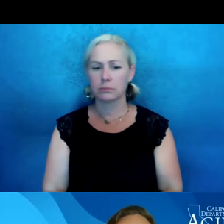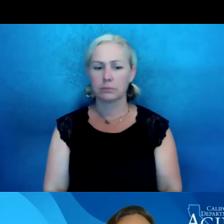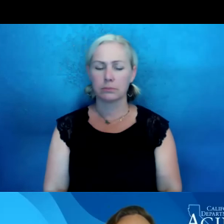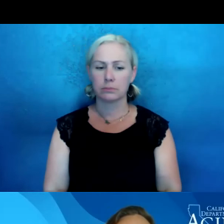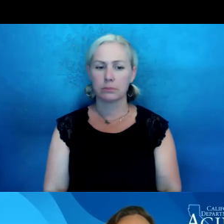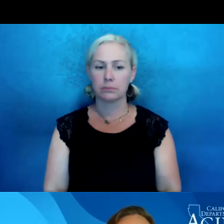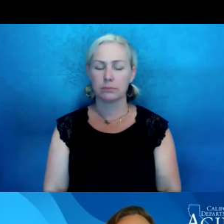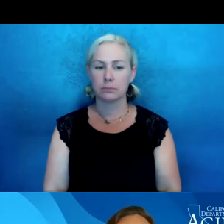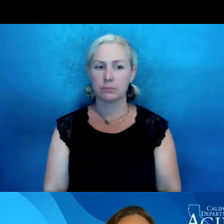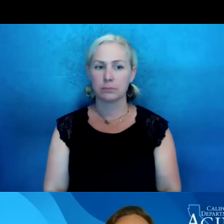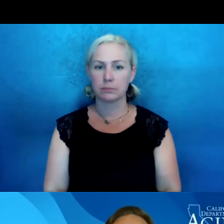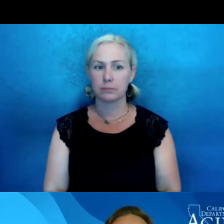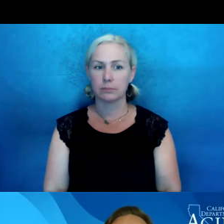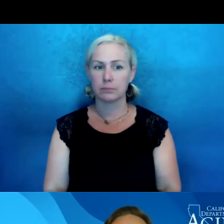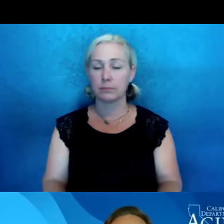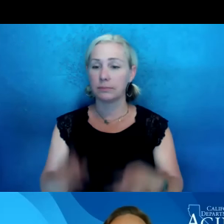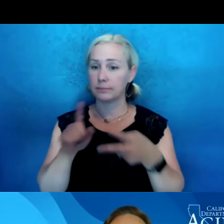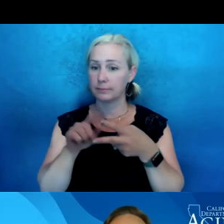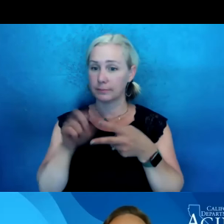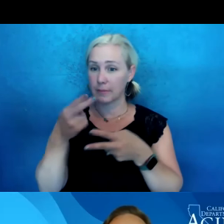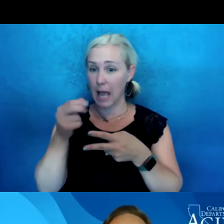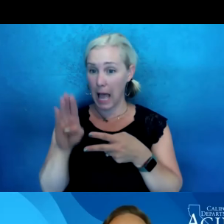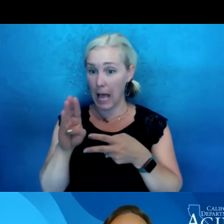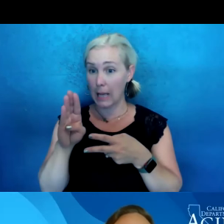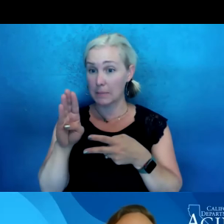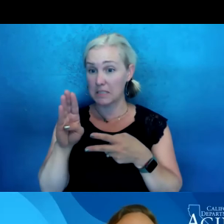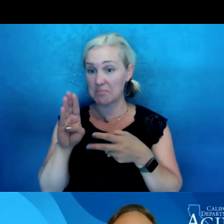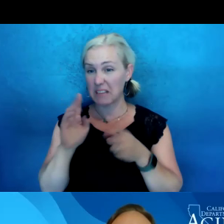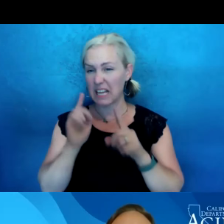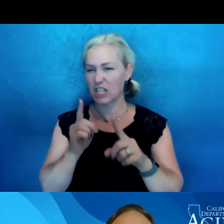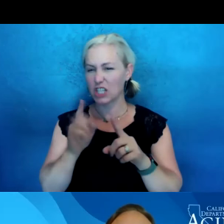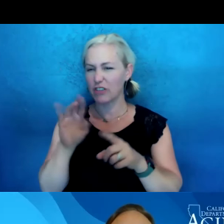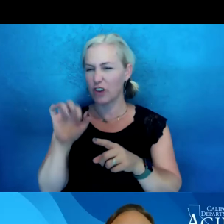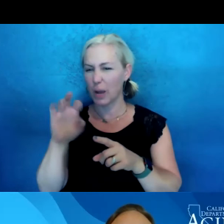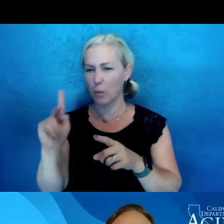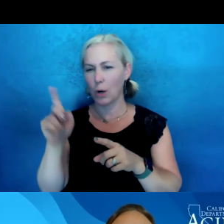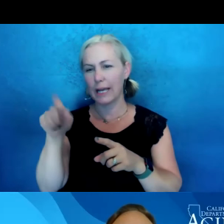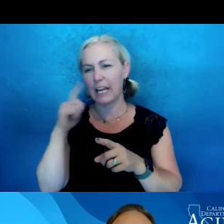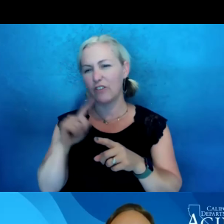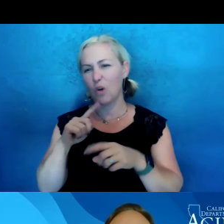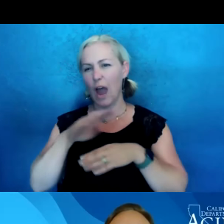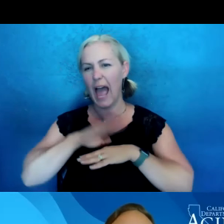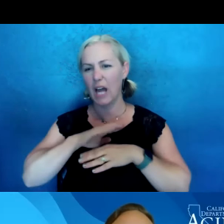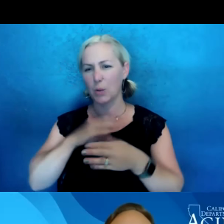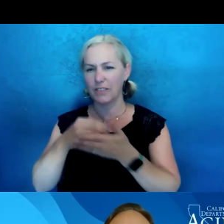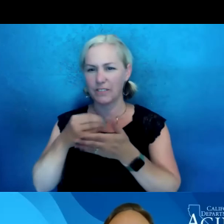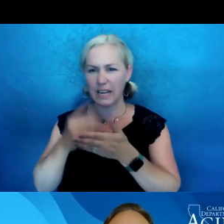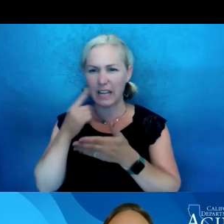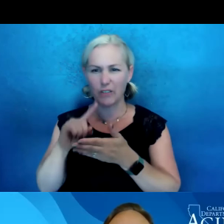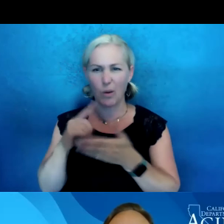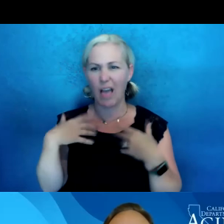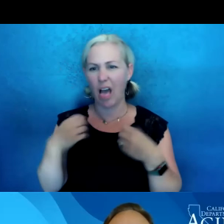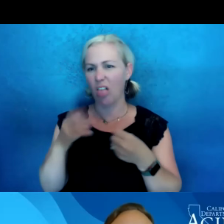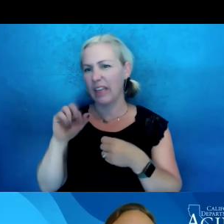One is, so the Hubs Initiative framework is a good start. There's a need for adequate funding to support healthcare access in all communities.